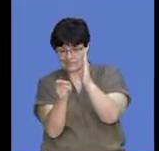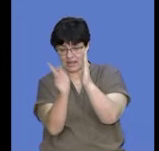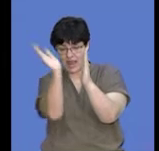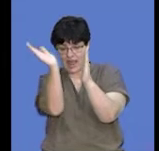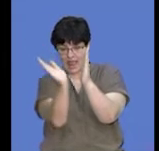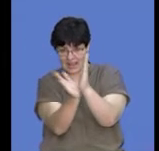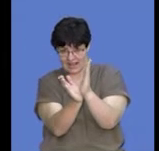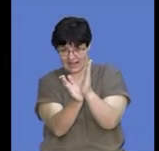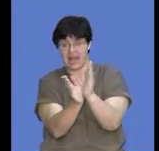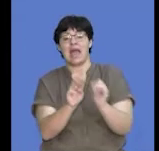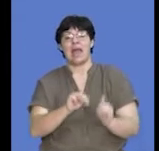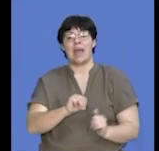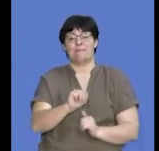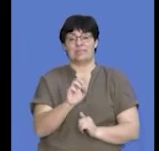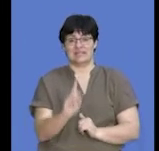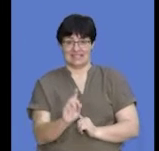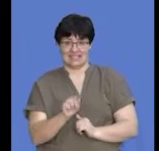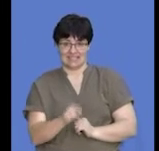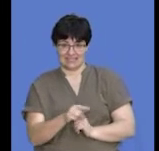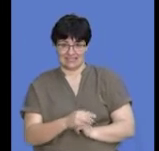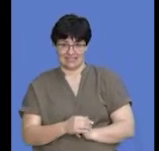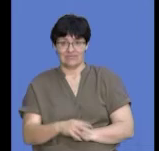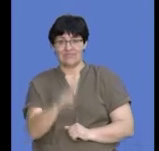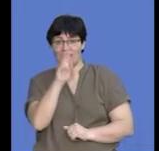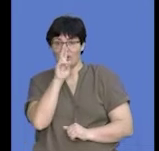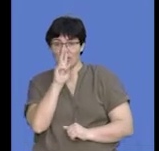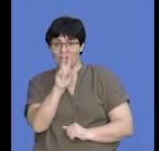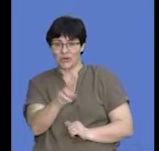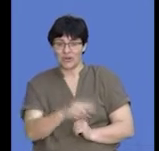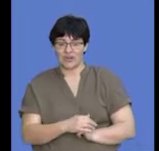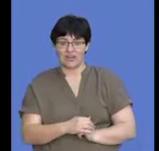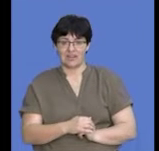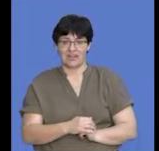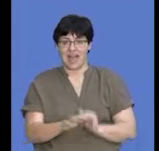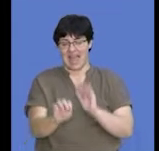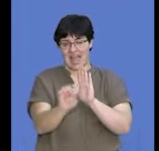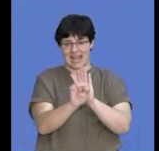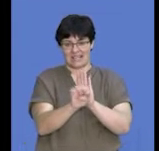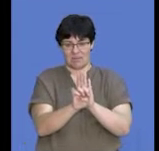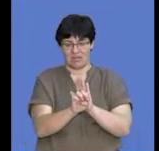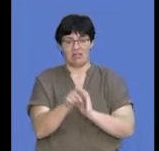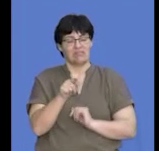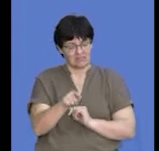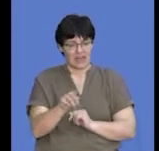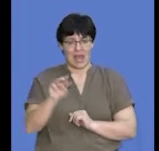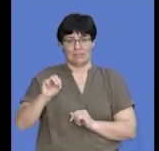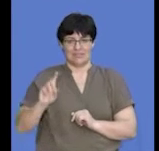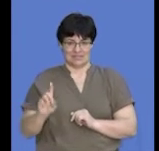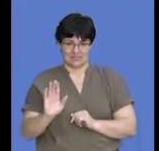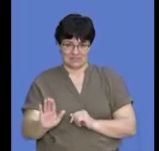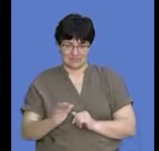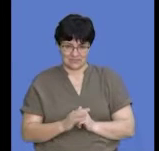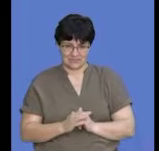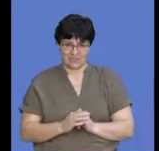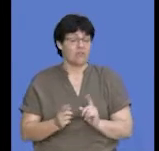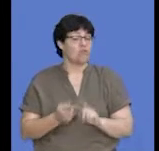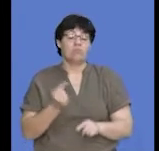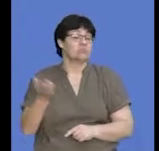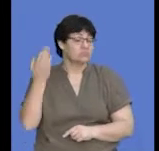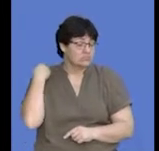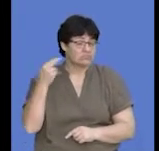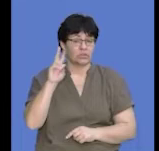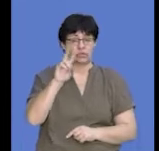call the magnetic declination. Let's look at an example of magnetic declination from the